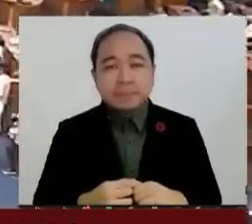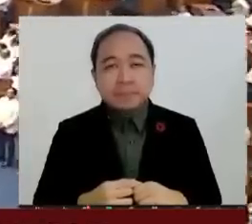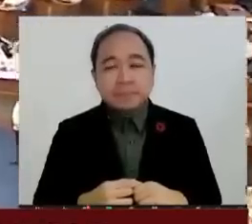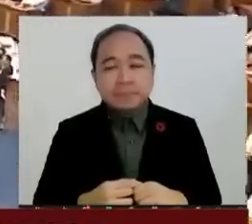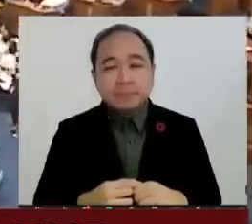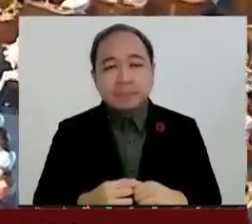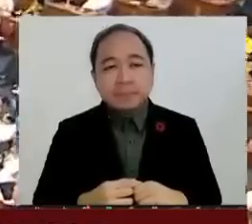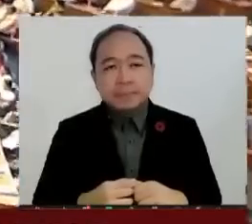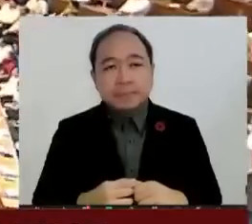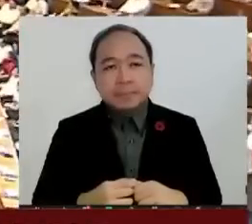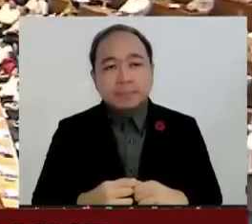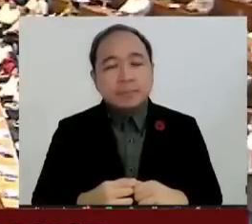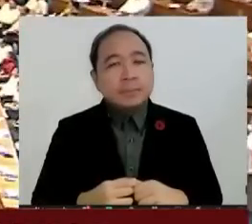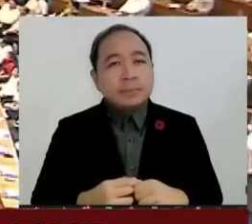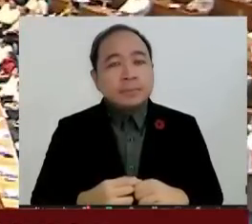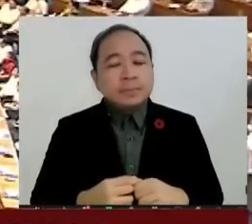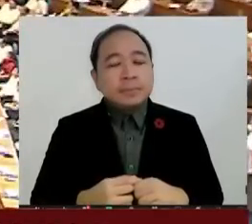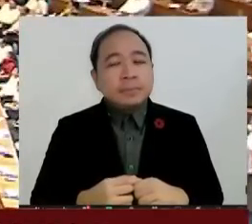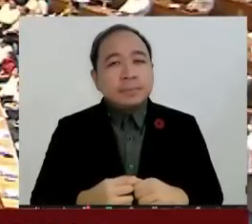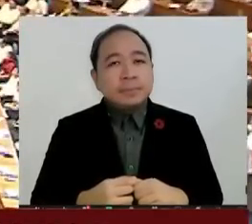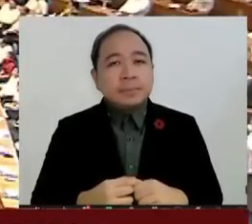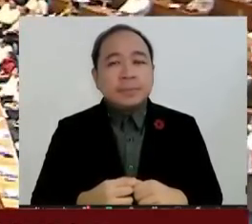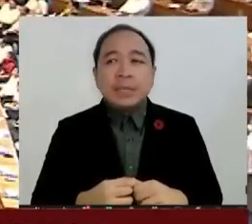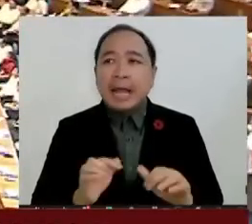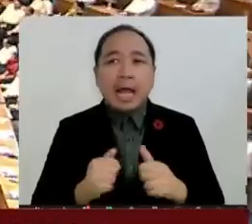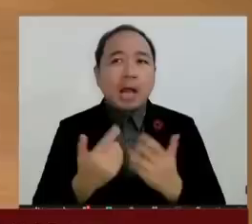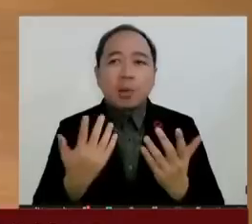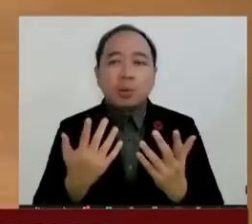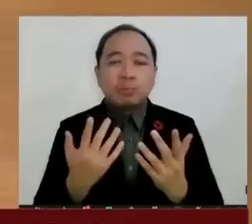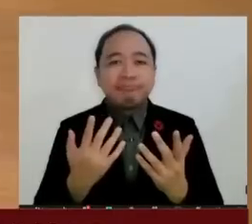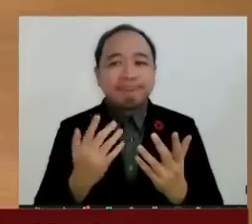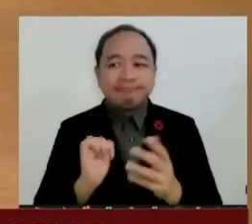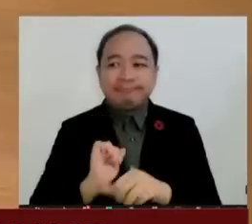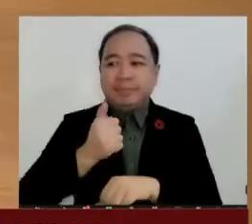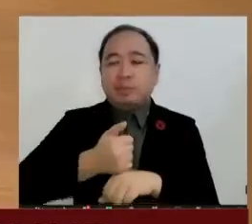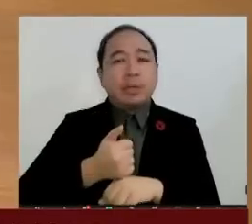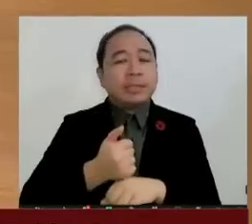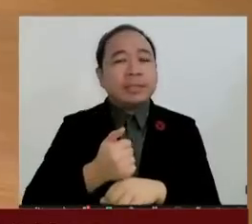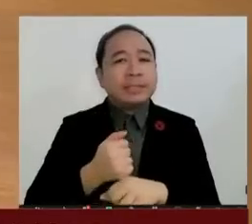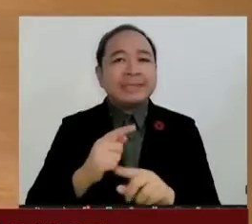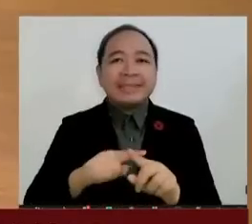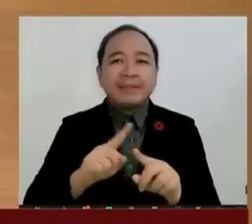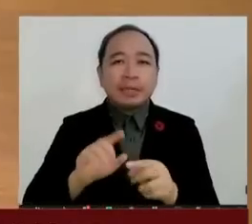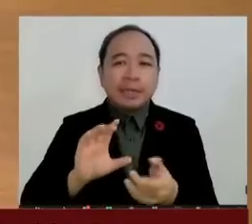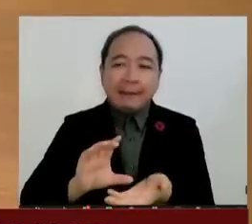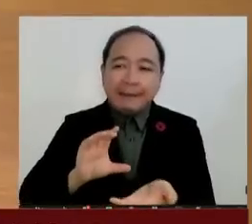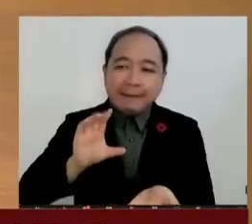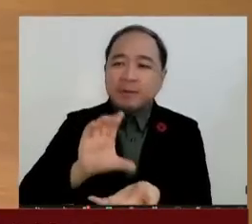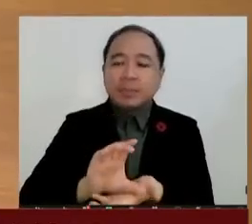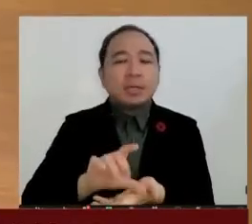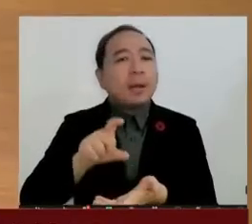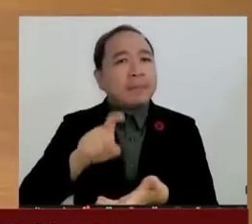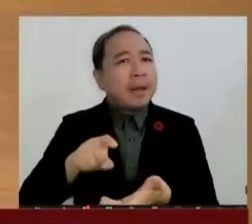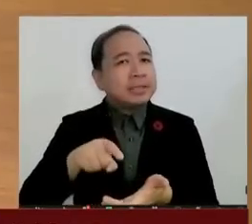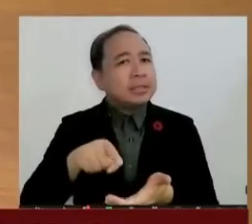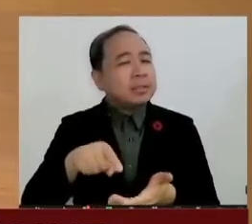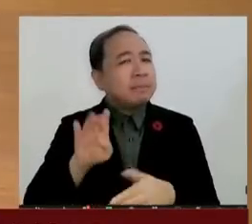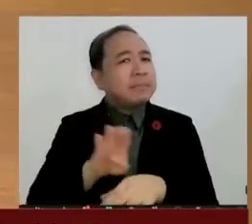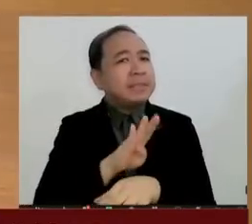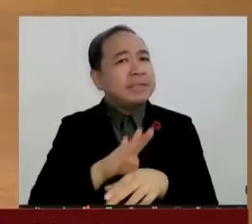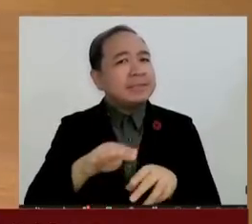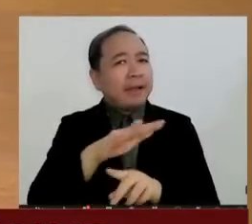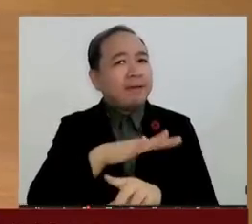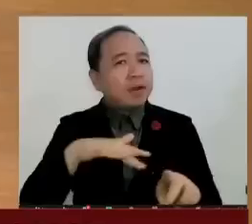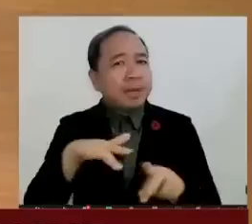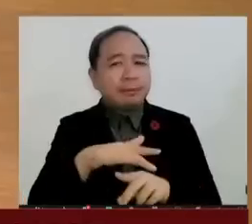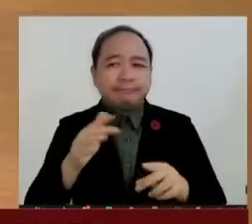To create these investment opportunities, we must ensure that an enabling business environment is in place, that there